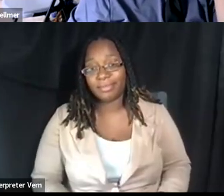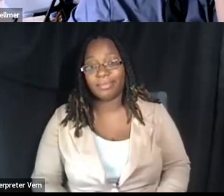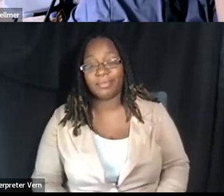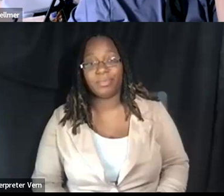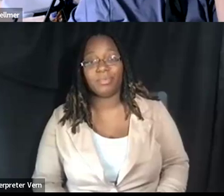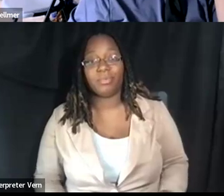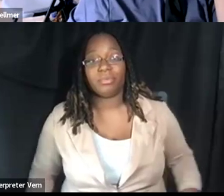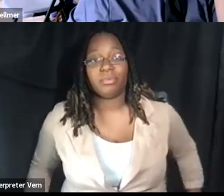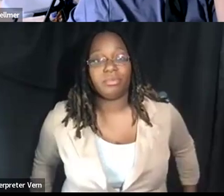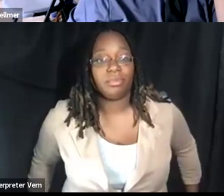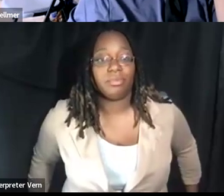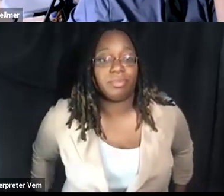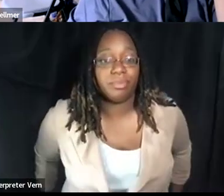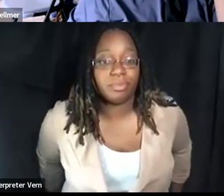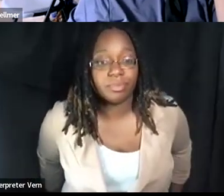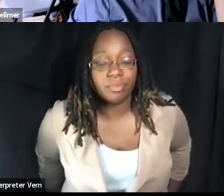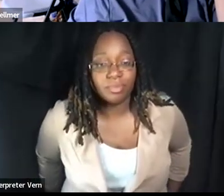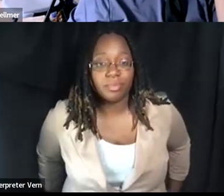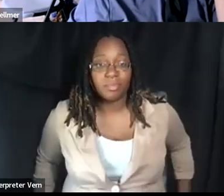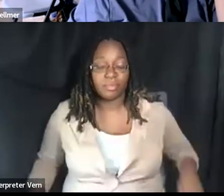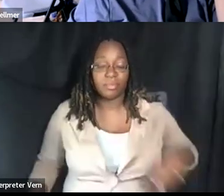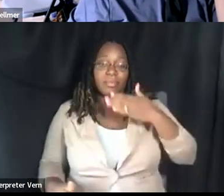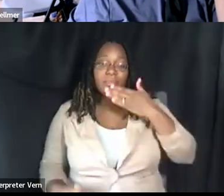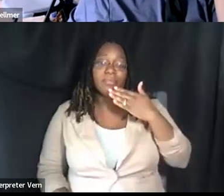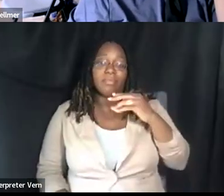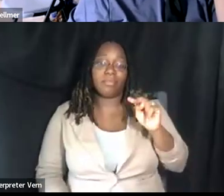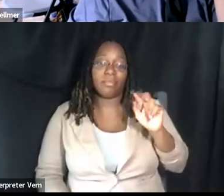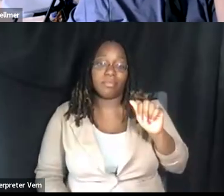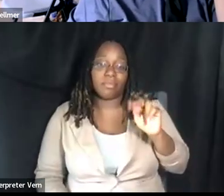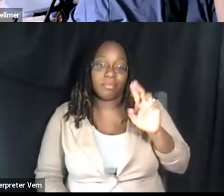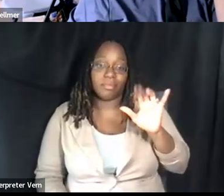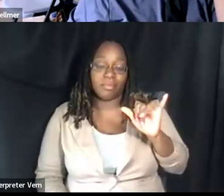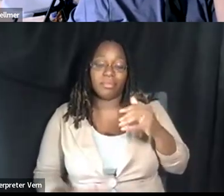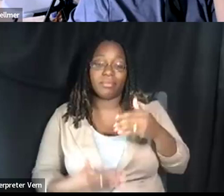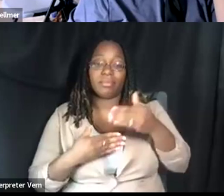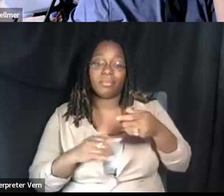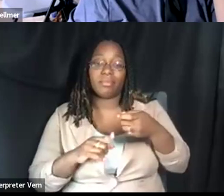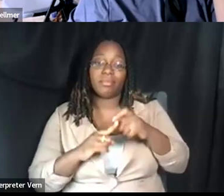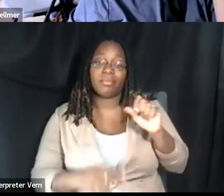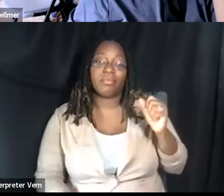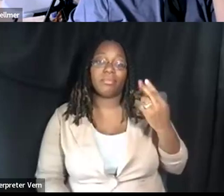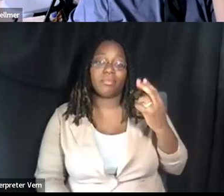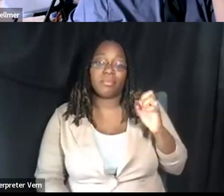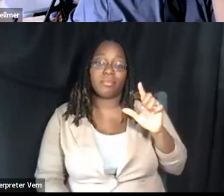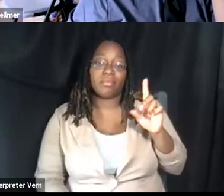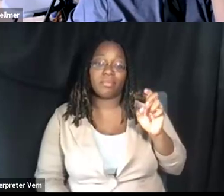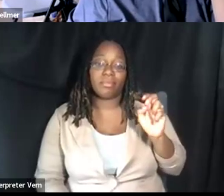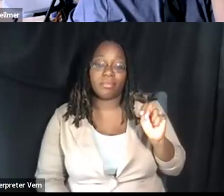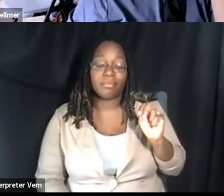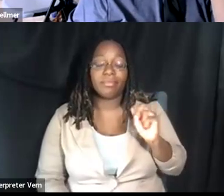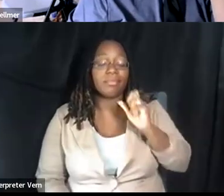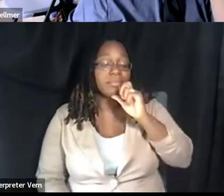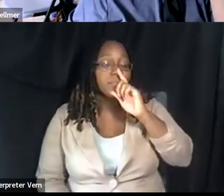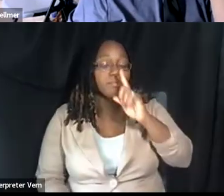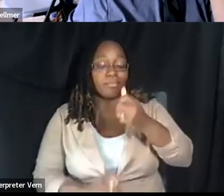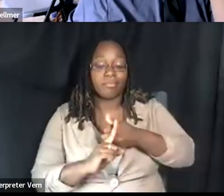Thank you, Nancy. Our next question is from Sheldon. It is not true that every